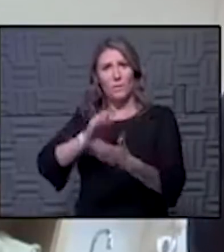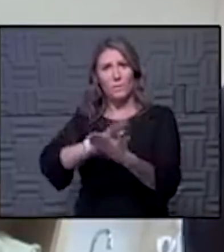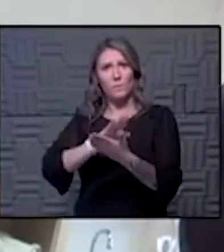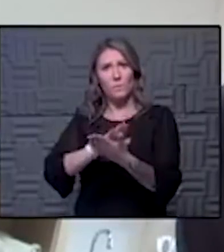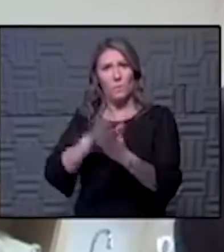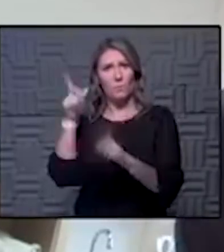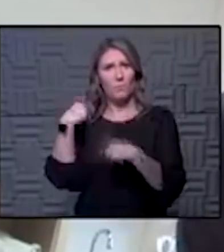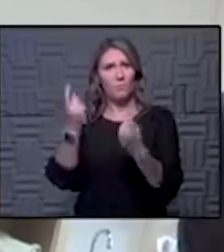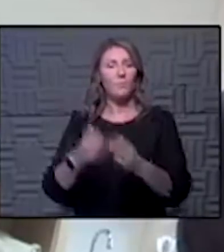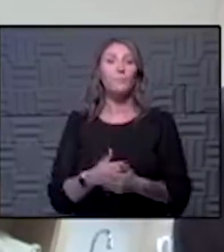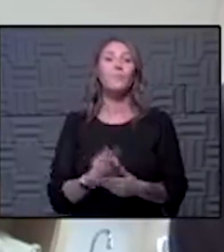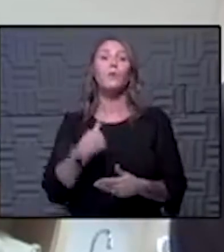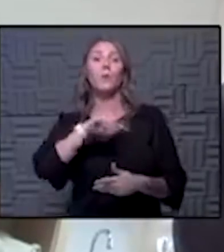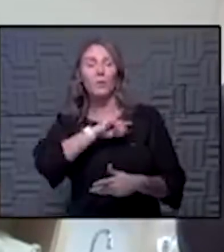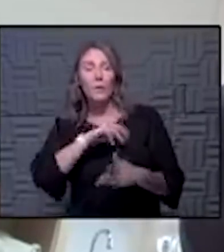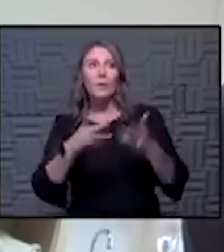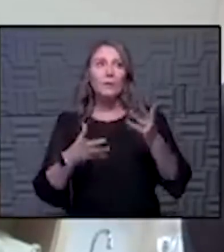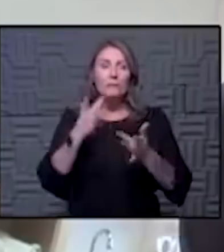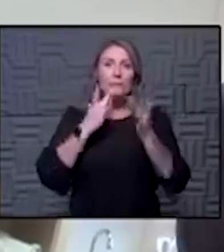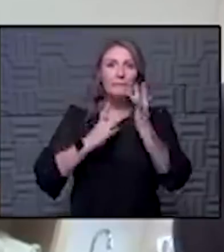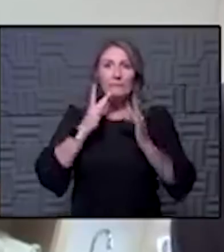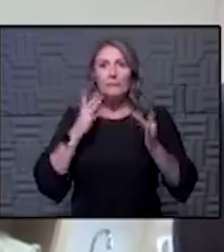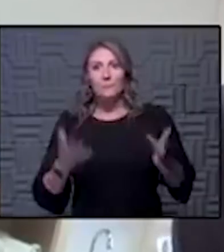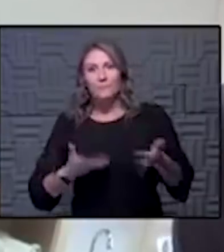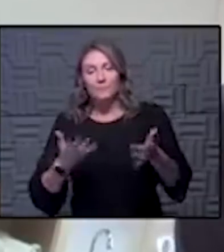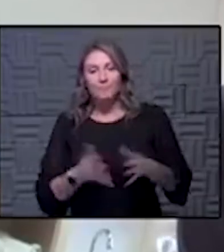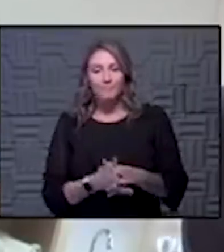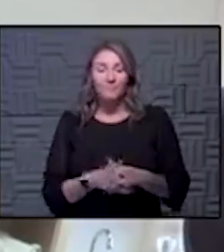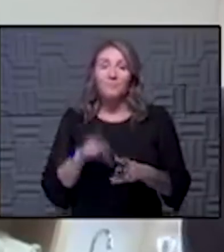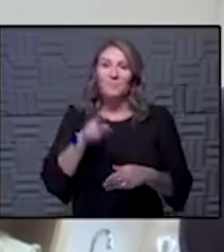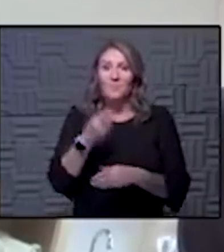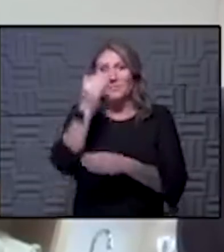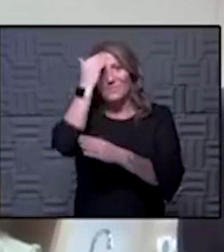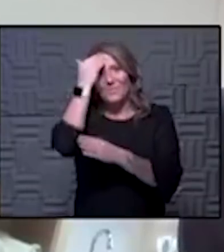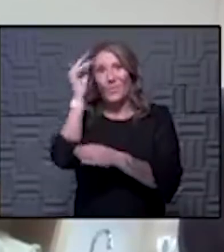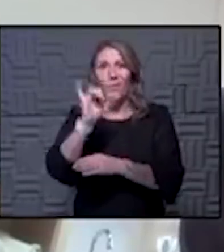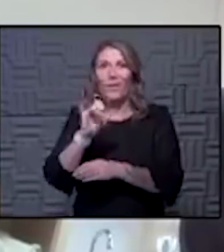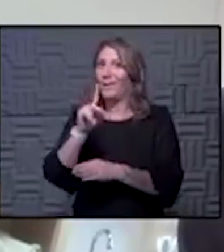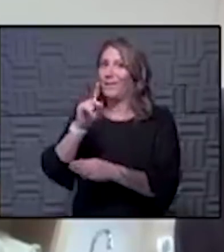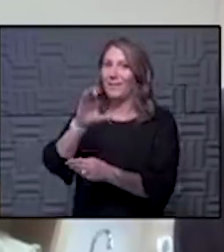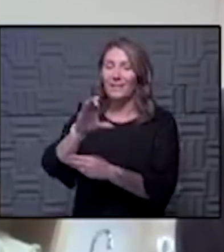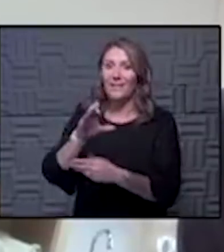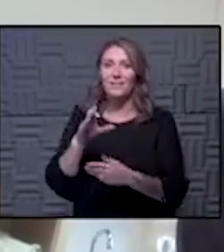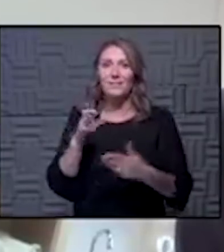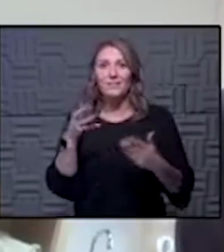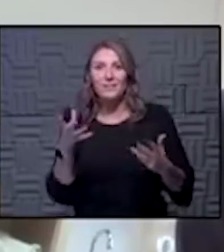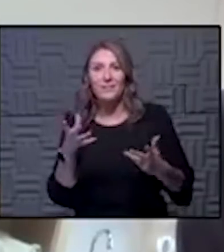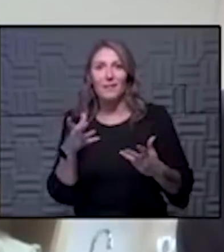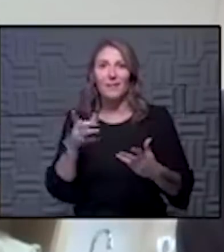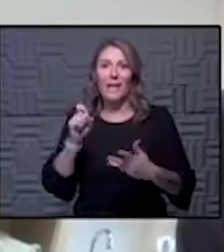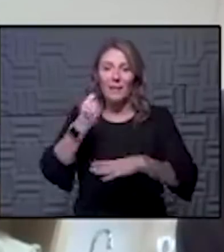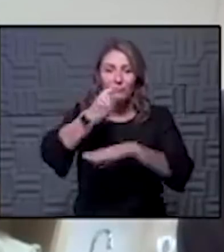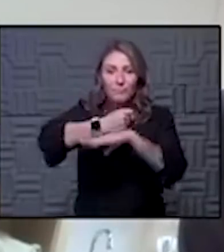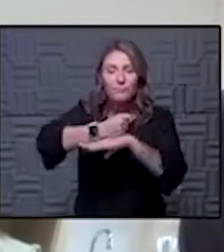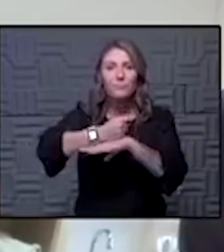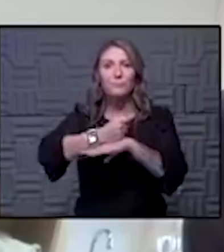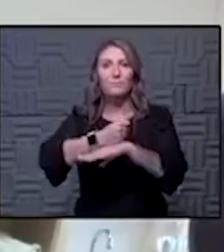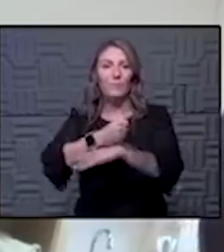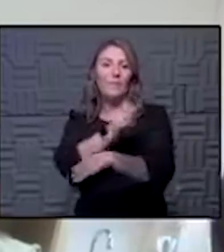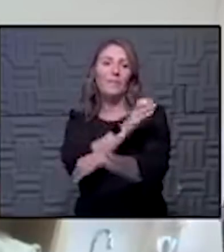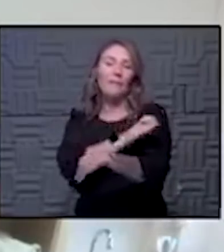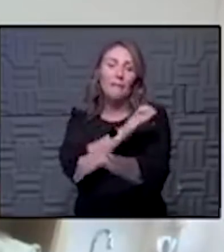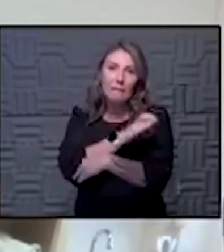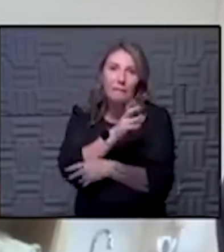We're hanging in there. As you know, just like in Kansas City, we had to shut down the clinical